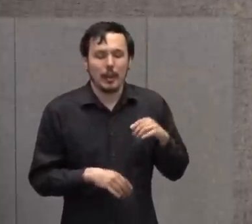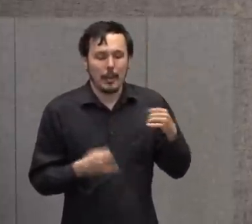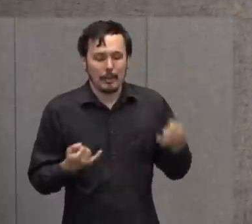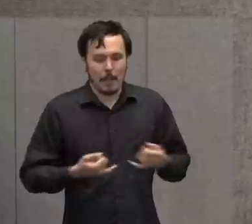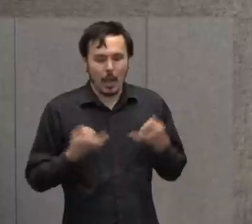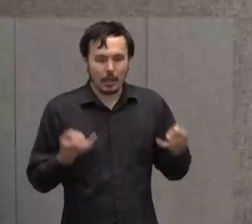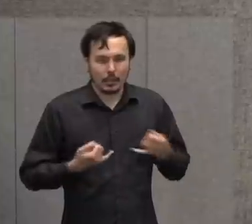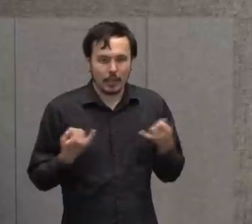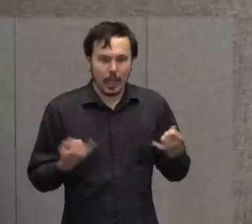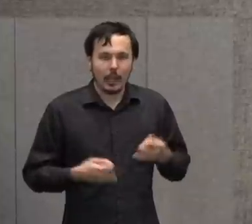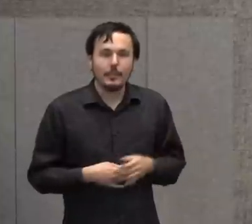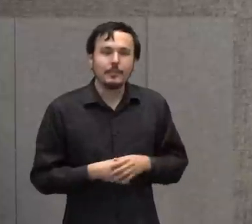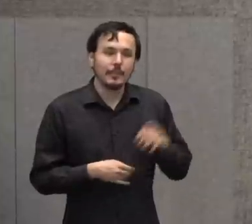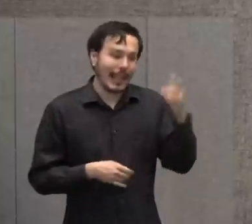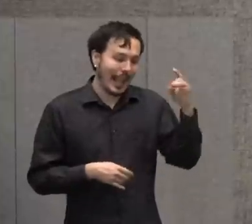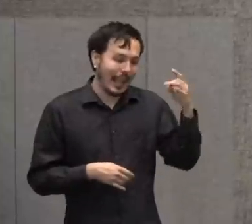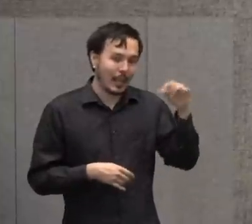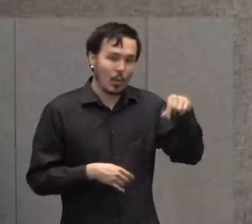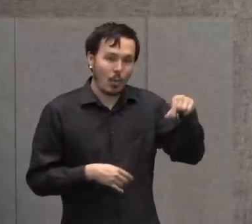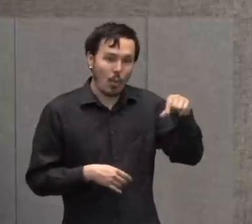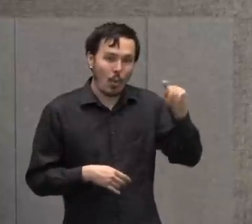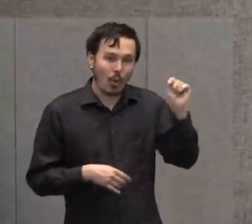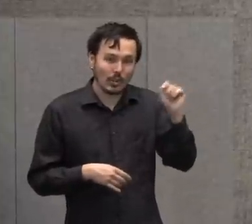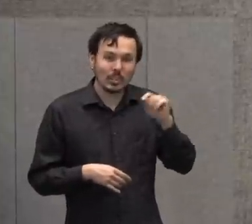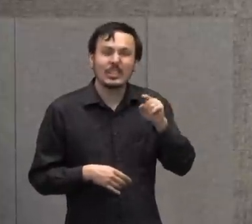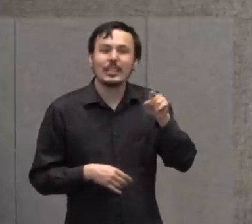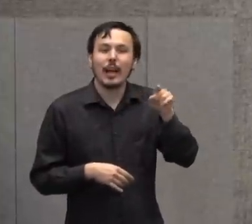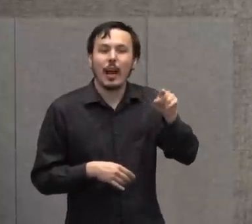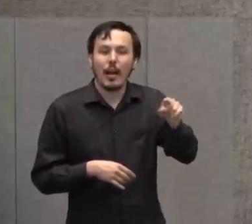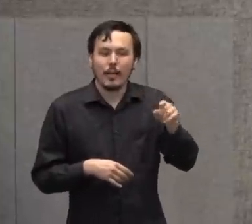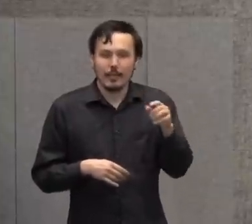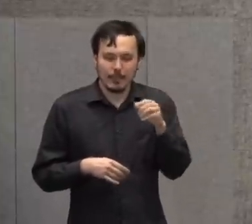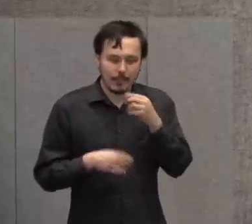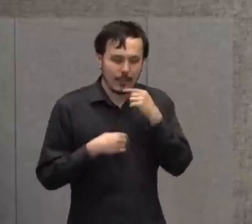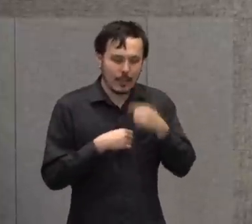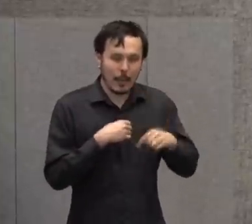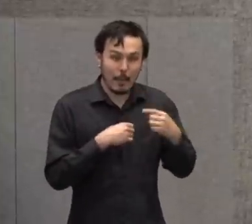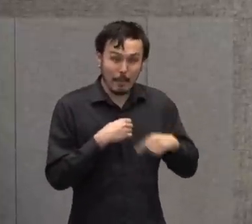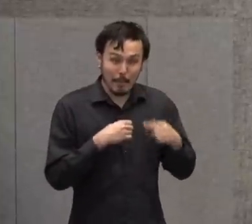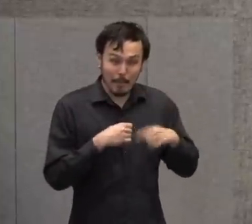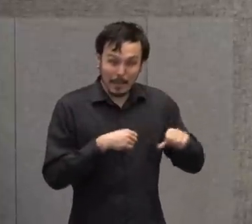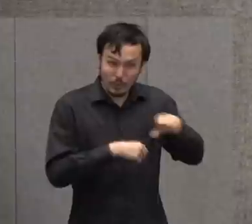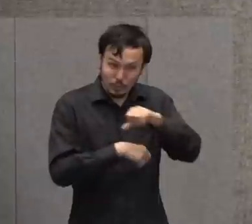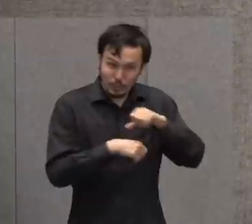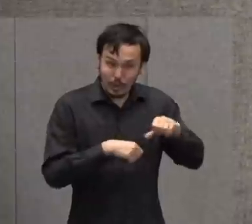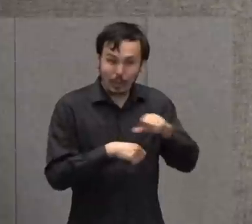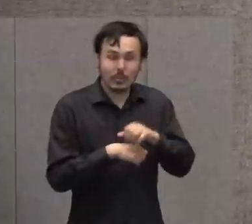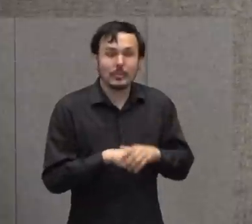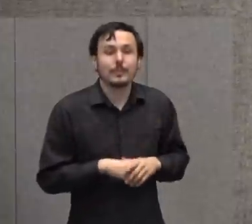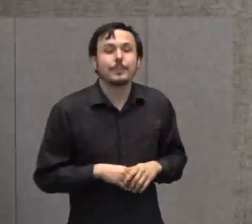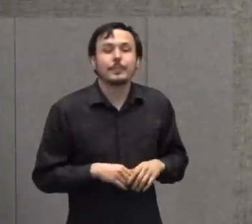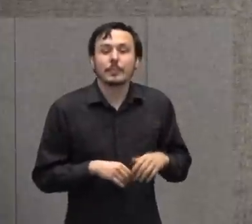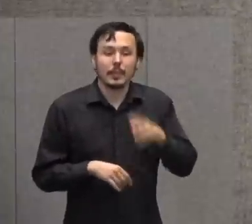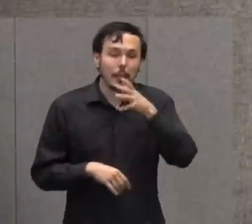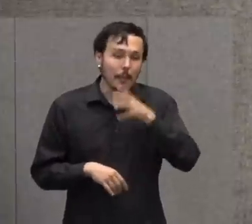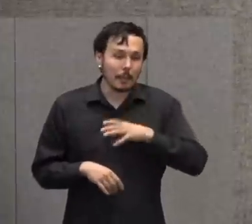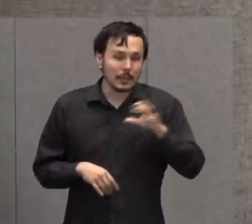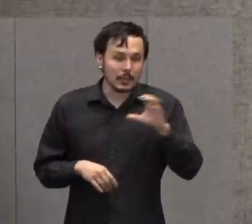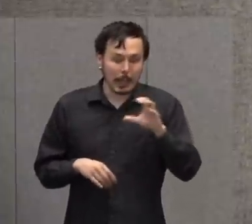sauce and rolled 96 meatballs. Mrs. Comfort picked all her ripe tomatoes, cucumbers, and lettuce for a